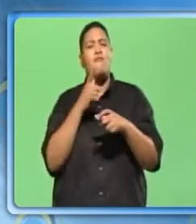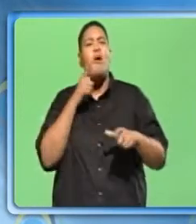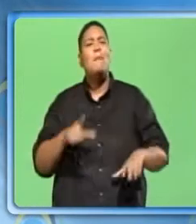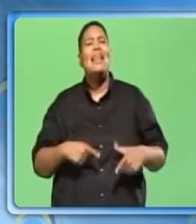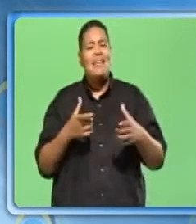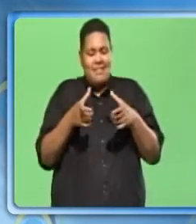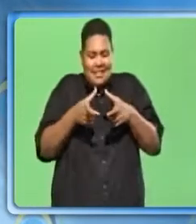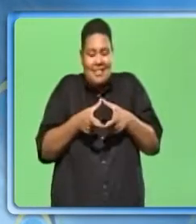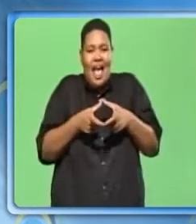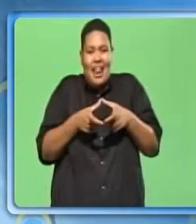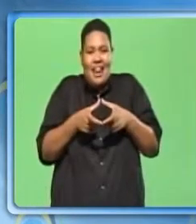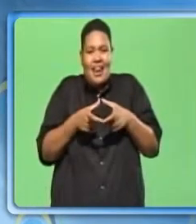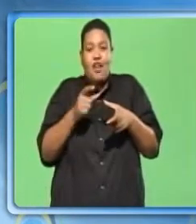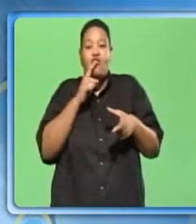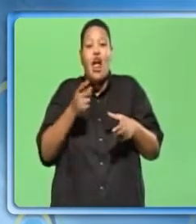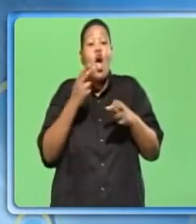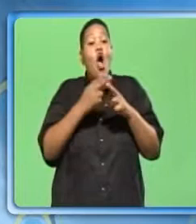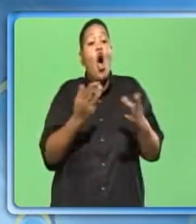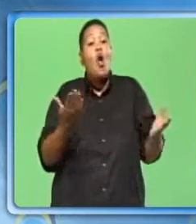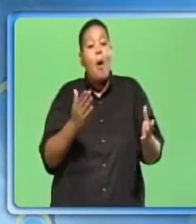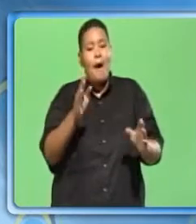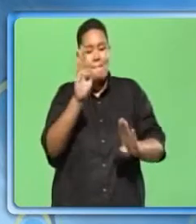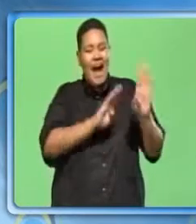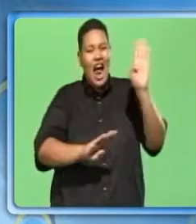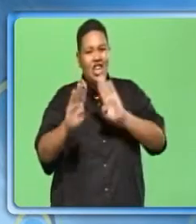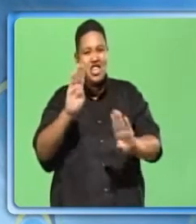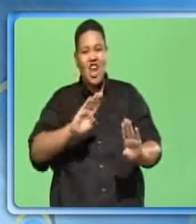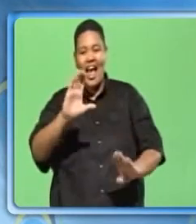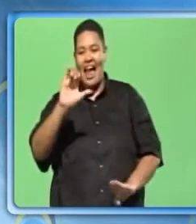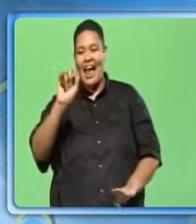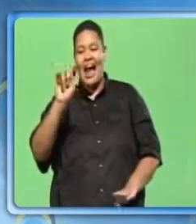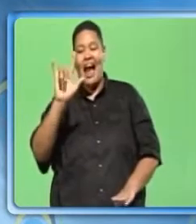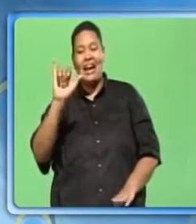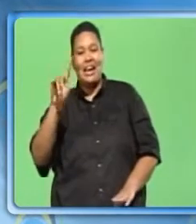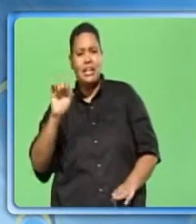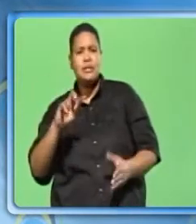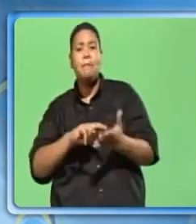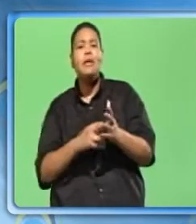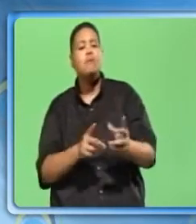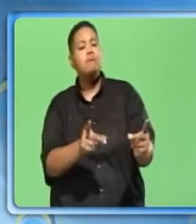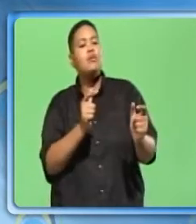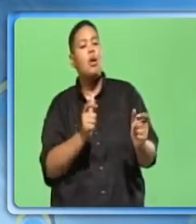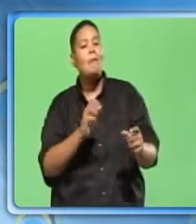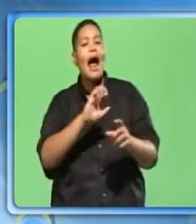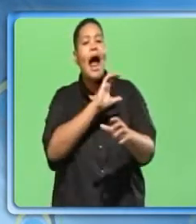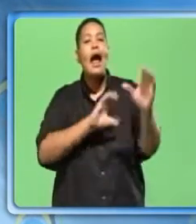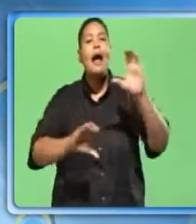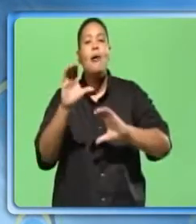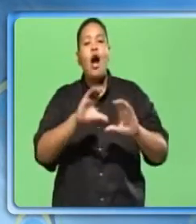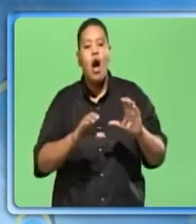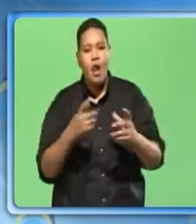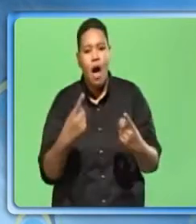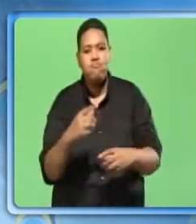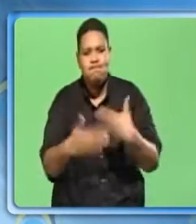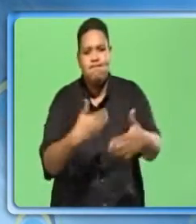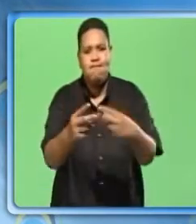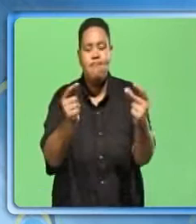are biological catalysts which speed up chemical reaction without being changed in the process.